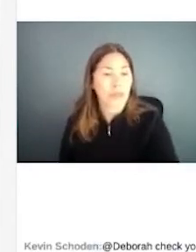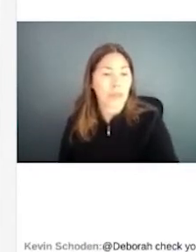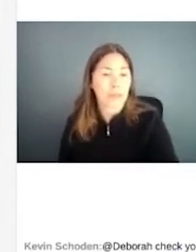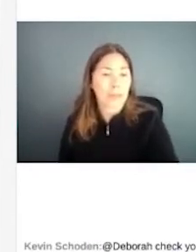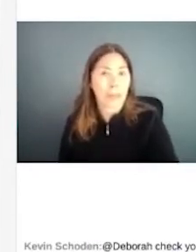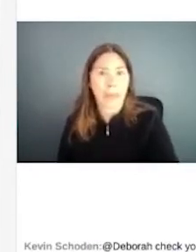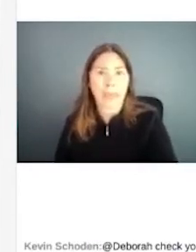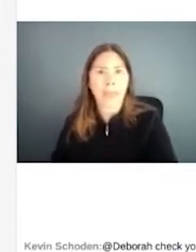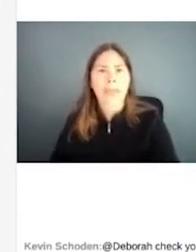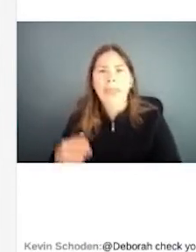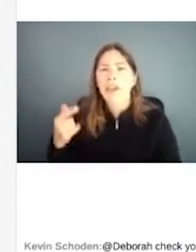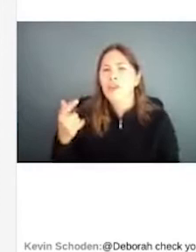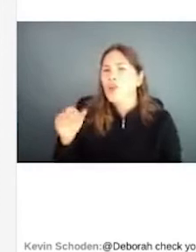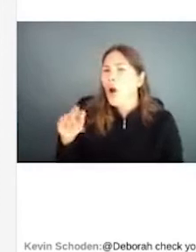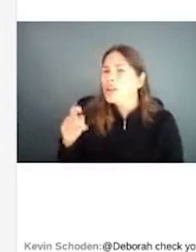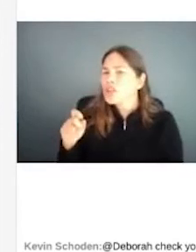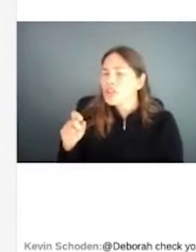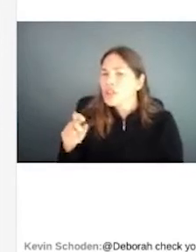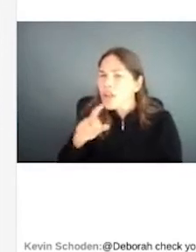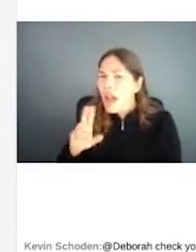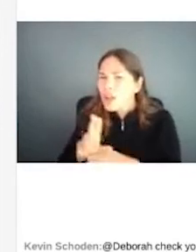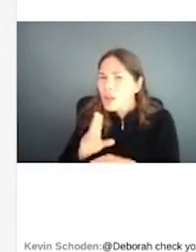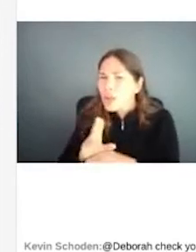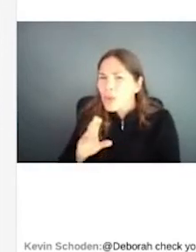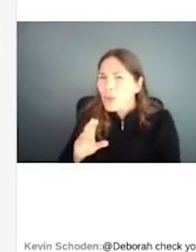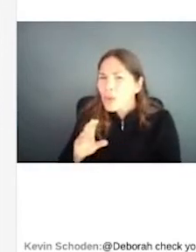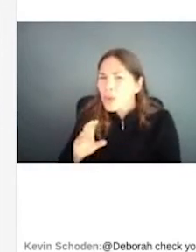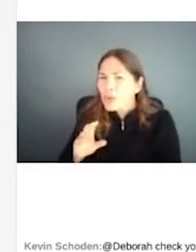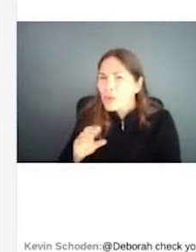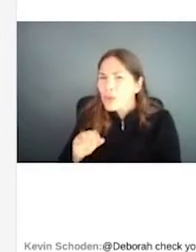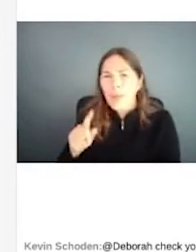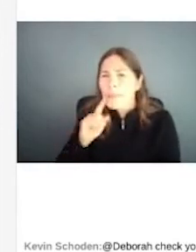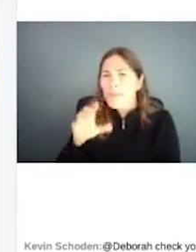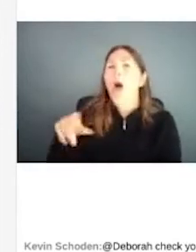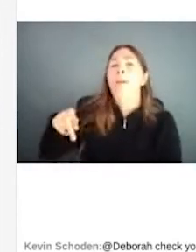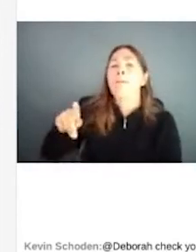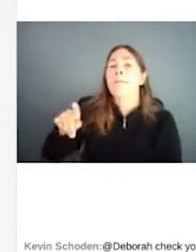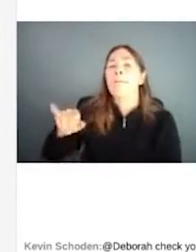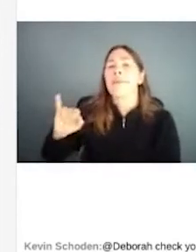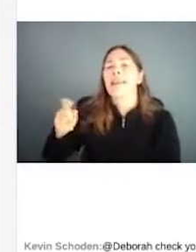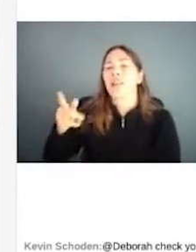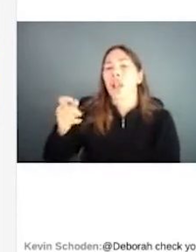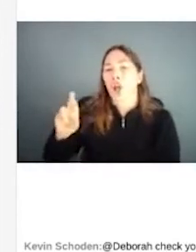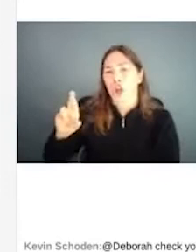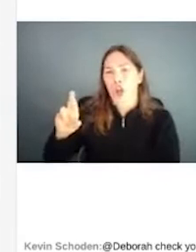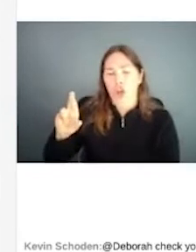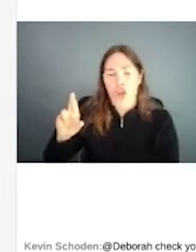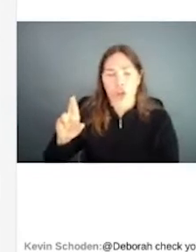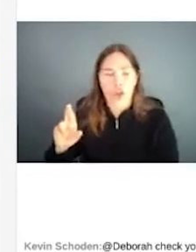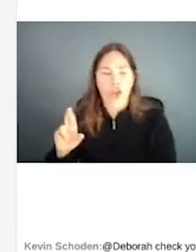I use Pixlr for Photoshop skills. It's web-based. Yep, Pixlr is a good one too. I think